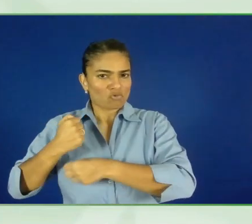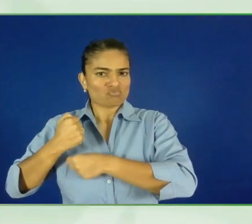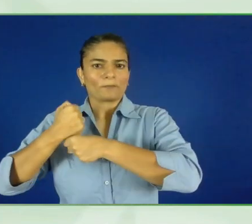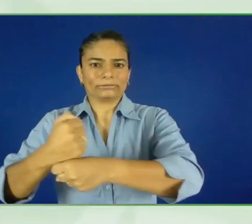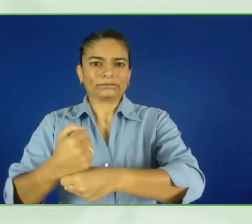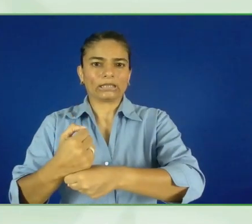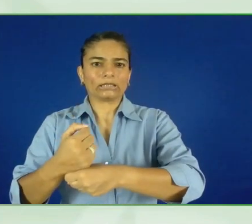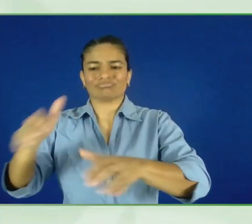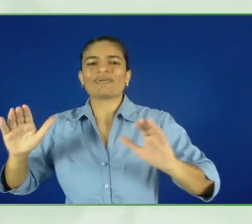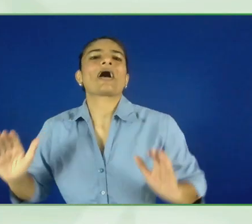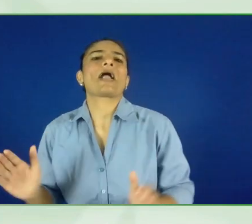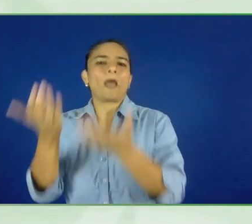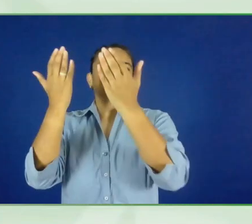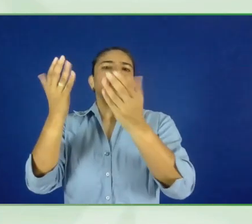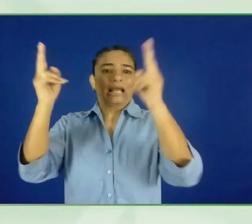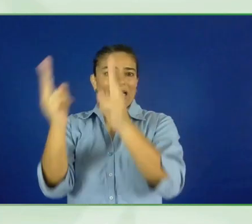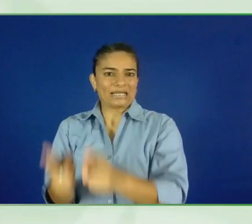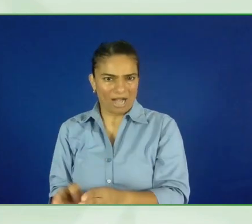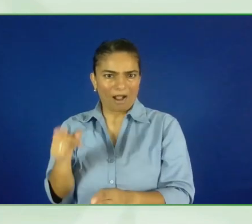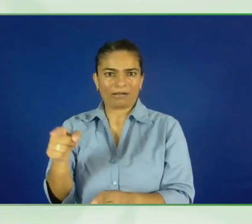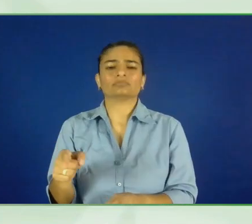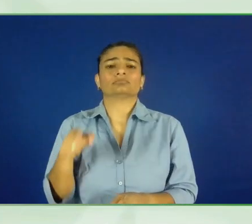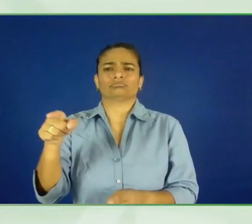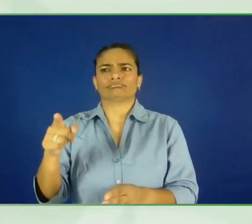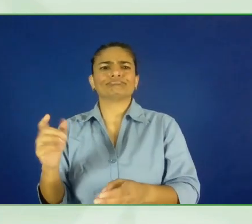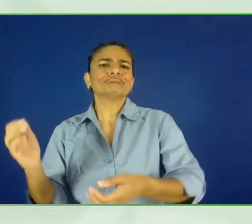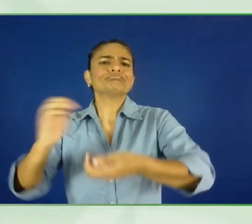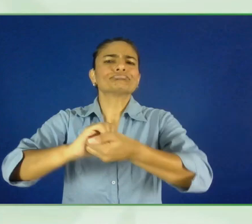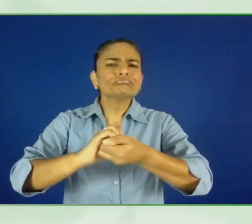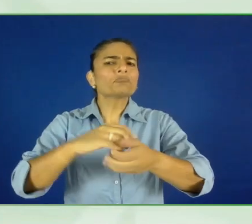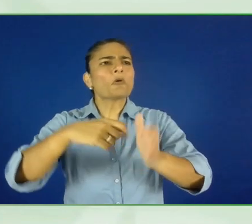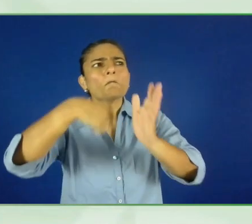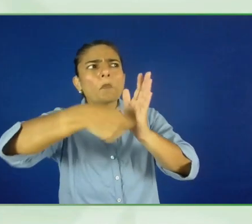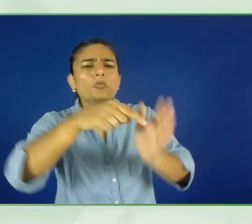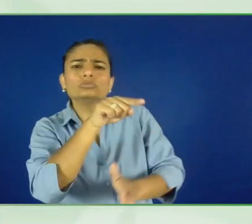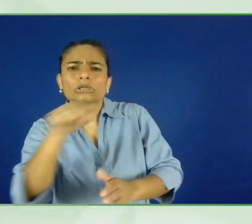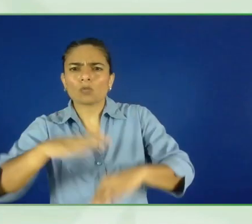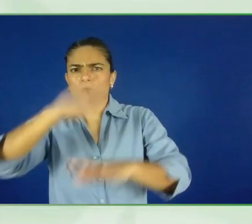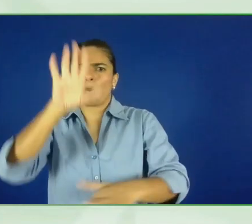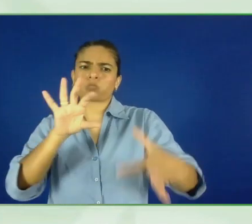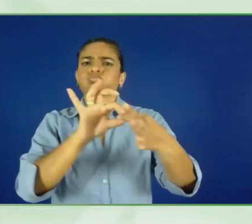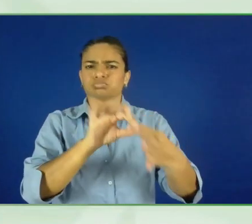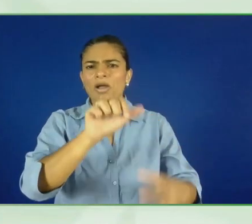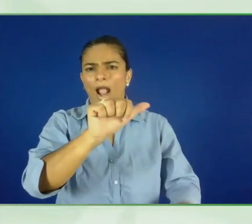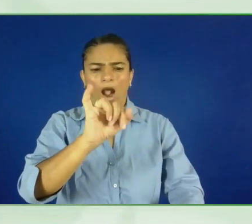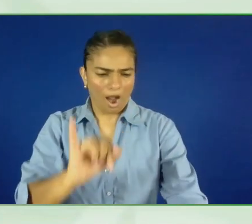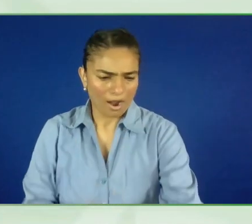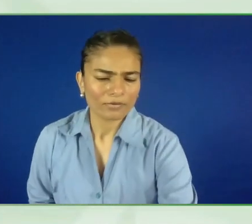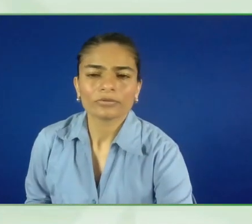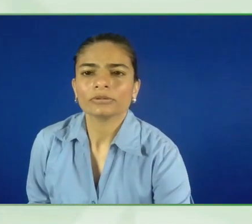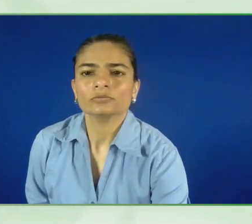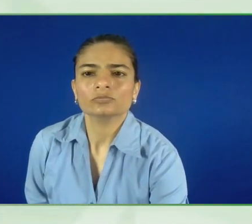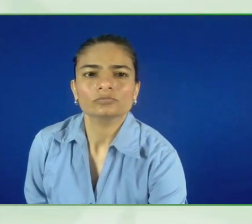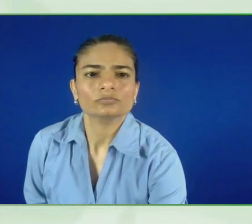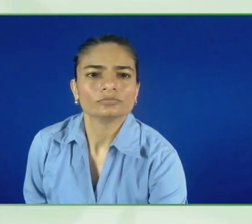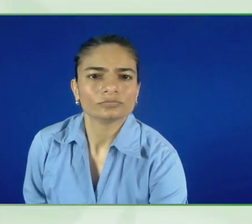different projects on using AI, and he will then not only hear the story of the Zero